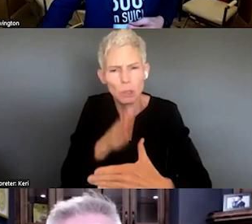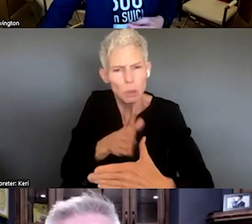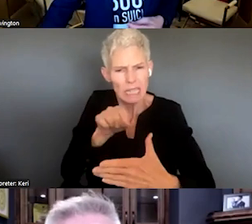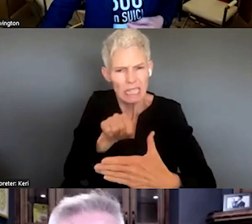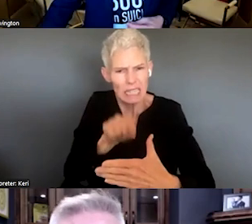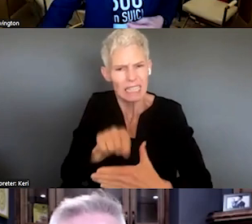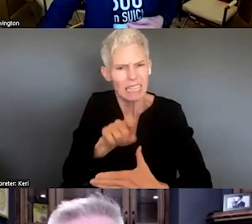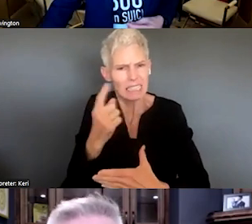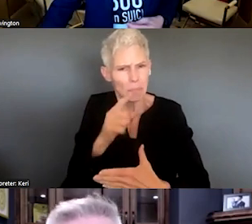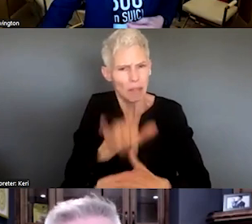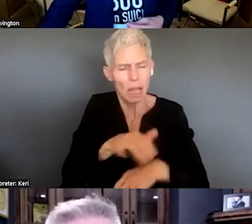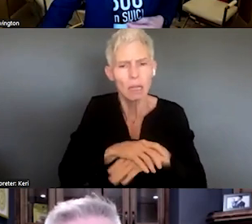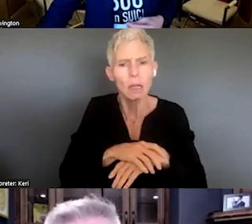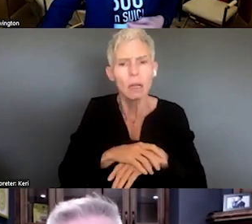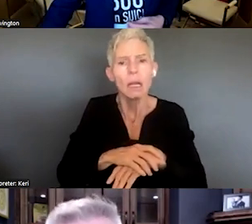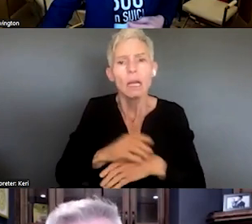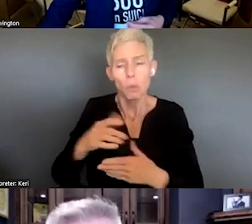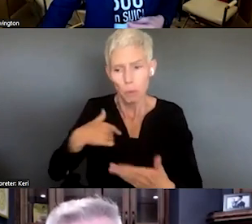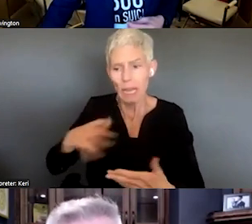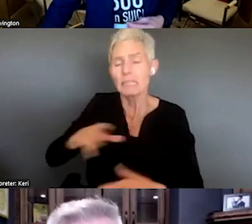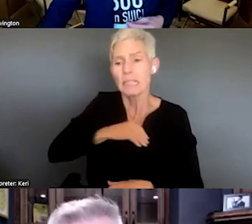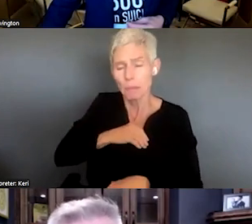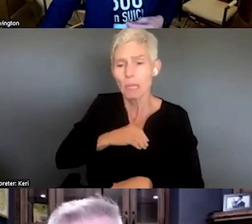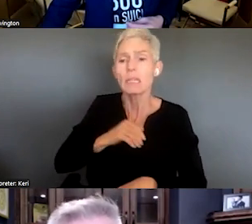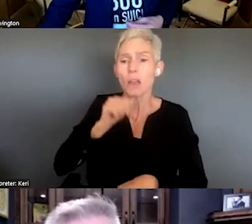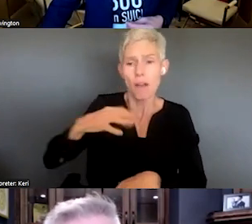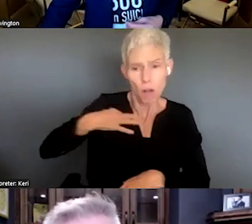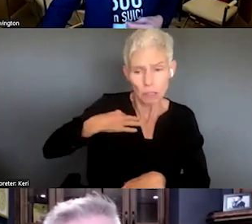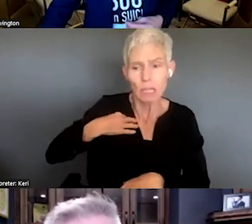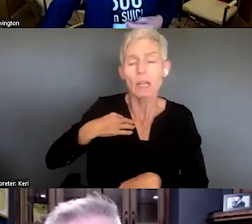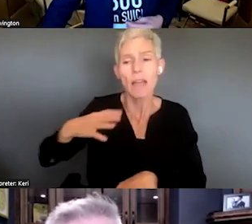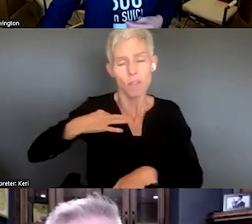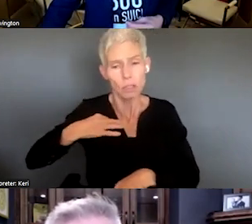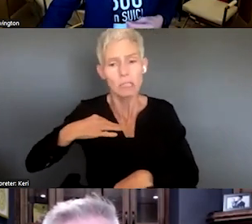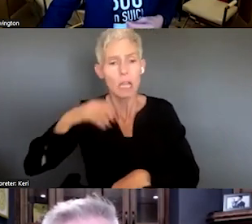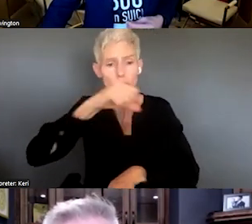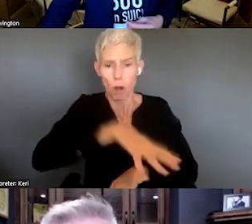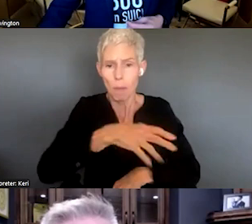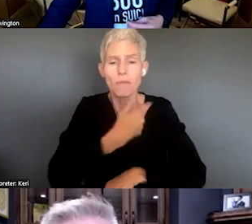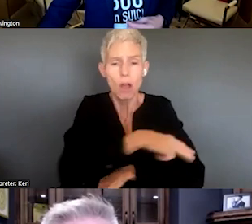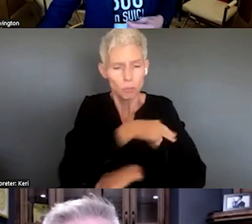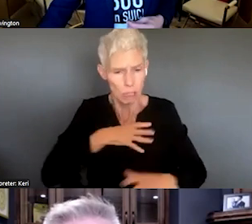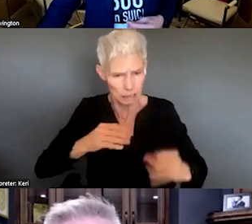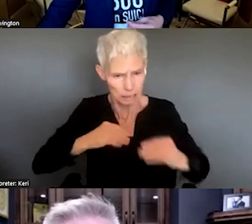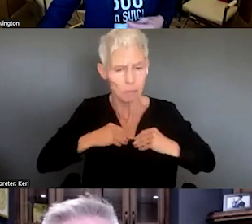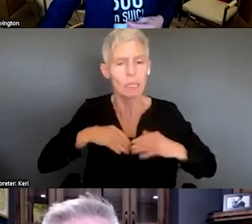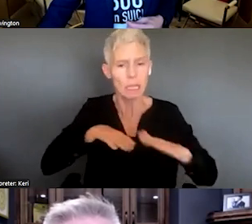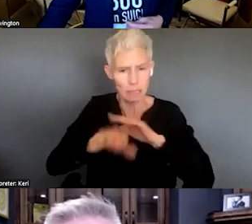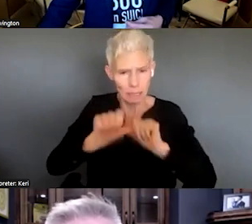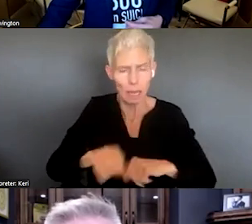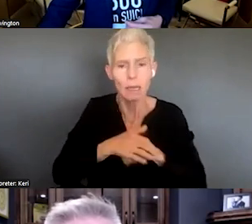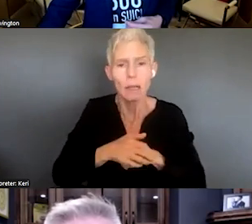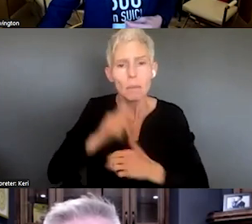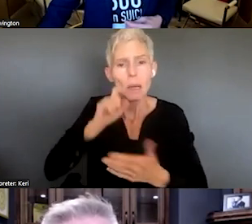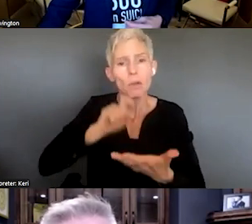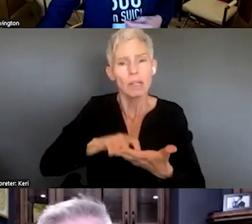because we did take involuntary drop-offs and voluntary drop-offs, I recognized and continue to believe that there's not a lot of difference